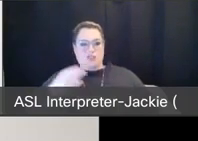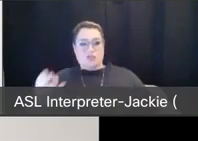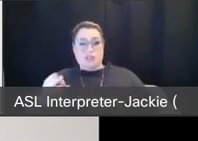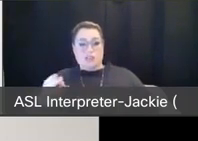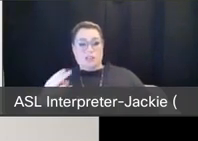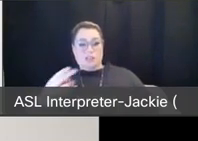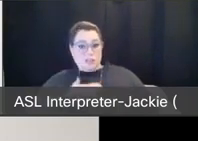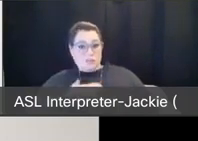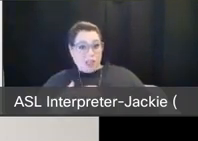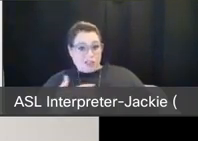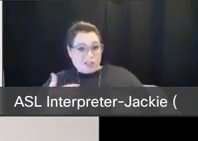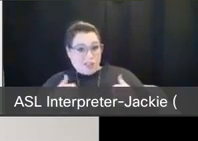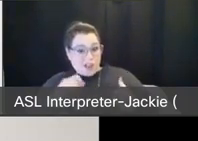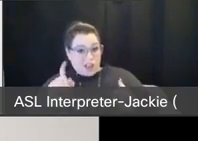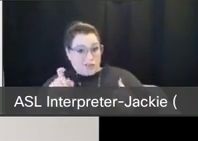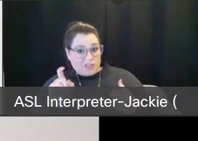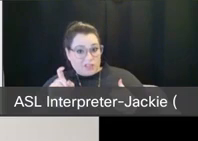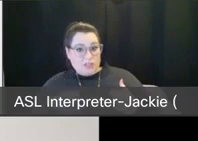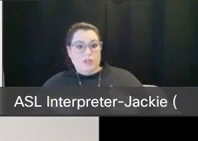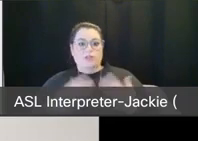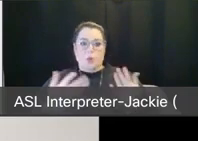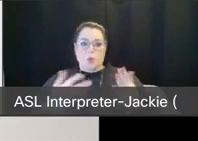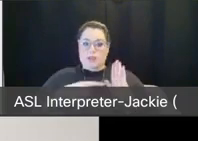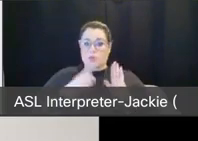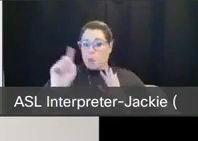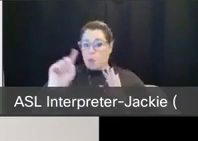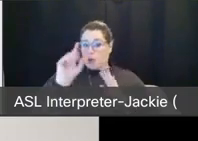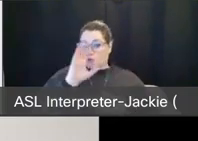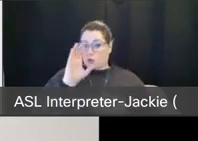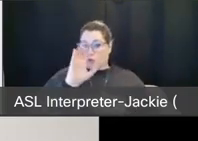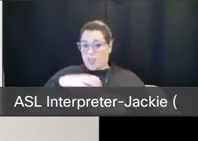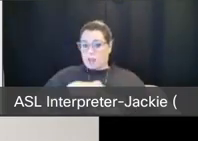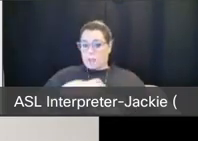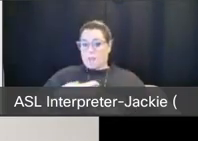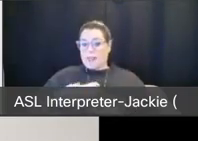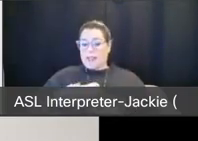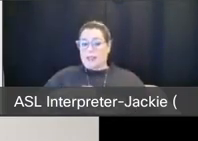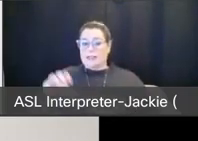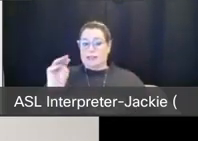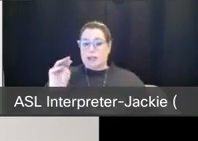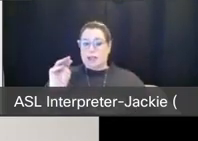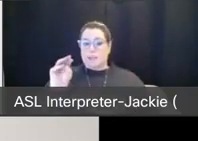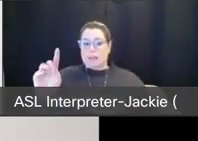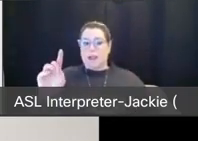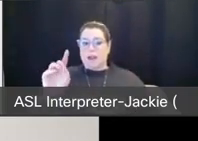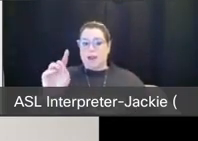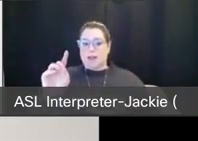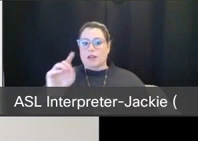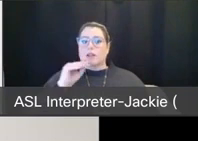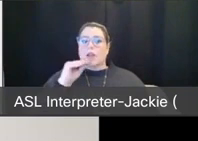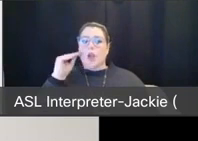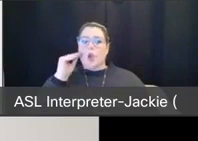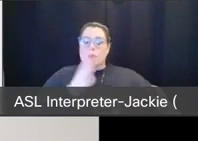Now, the Maryland Home Improvement Commission obviously gets complaints and does a lot of enforcement and